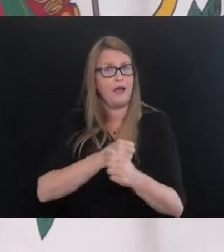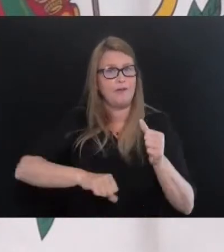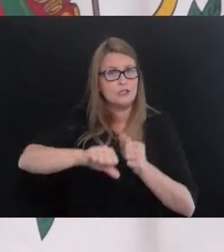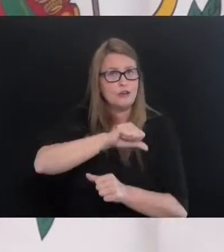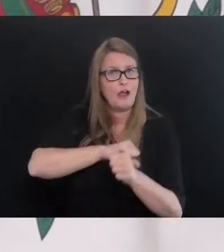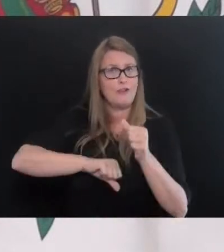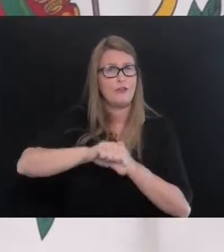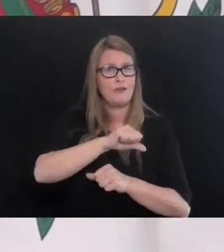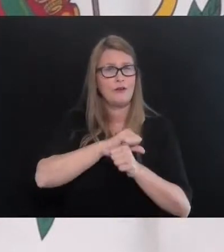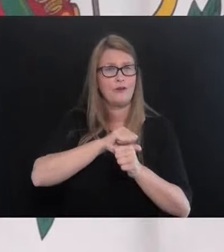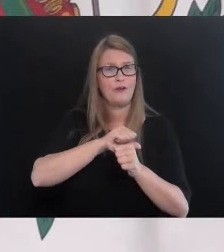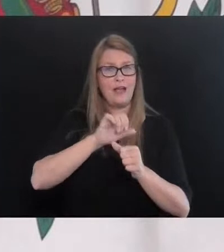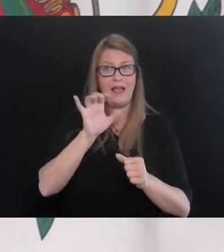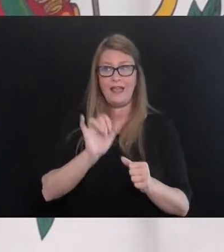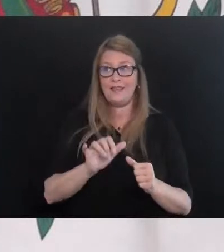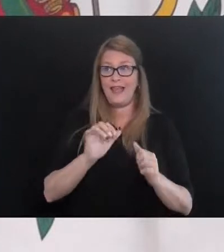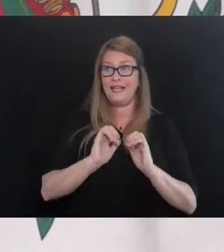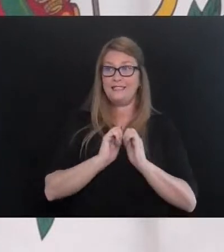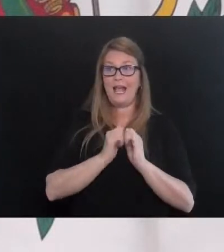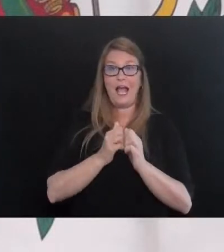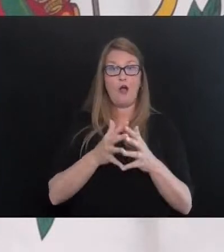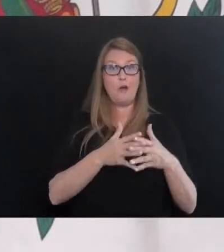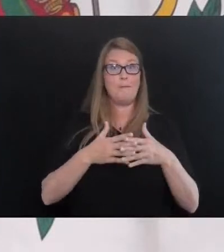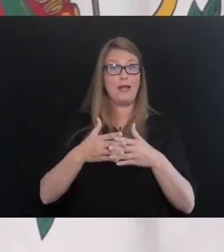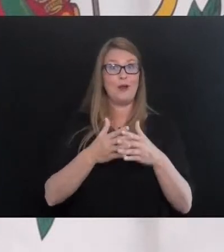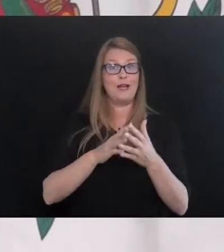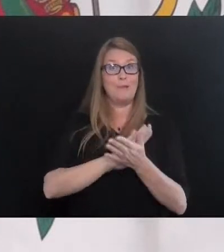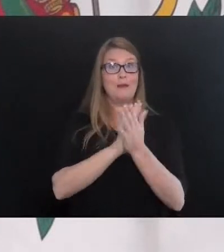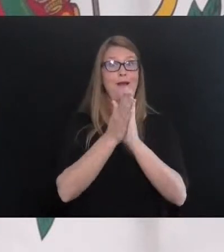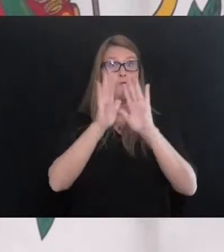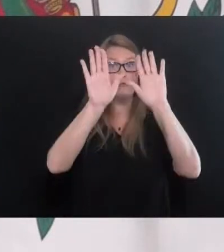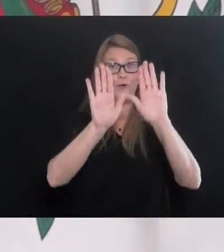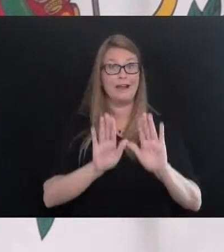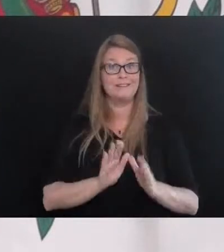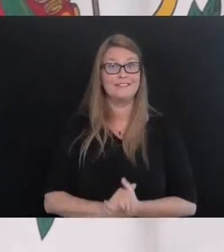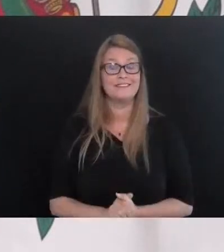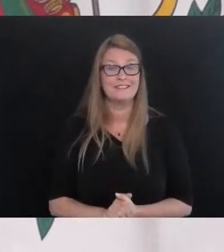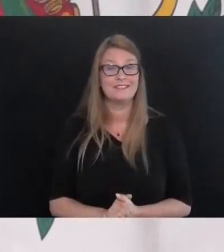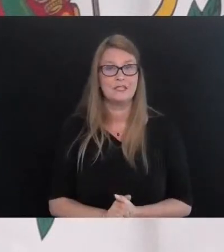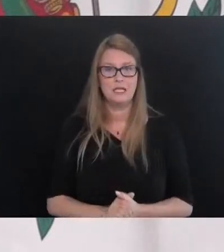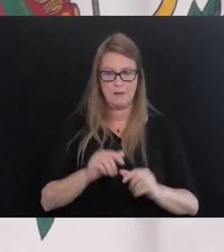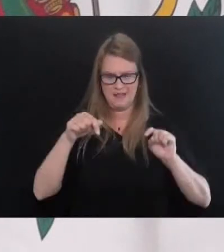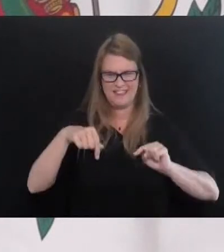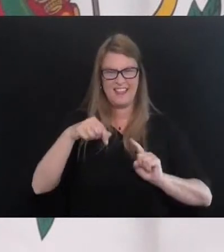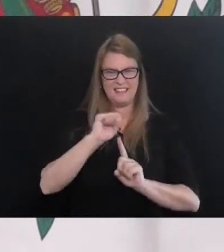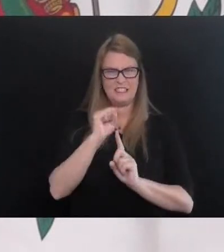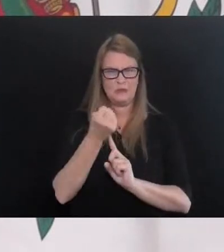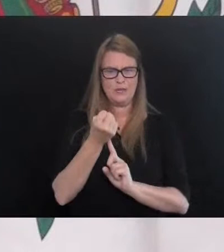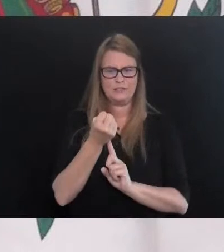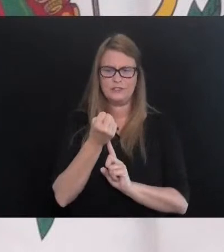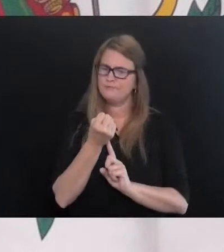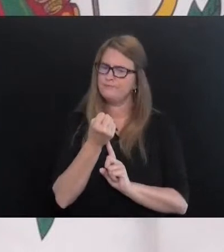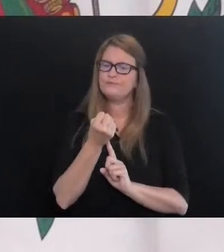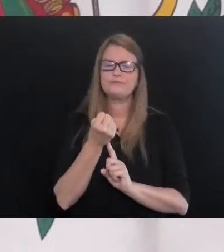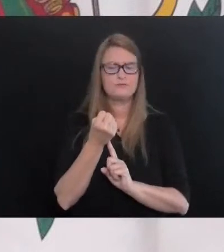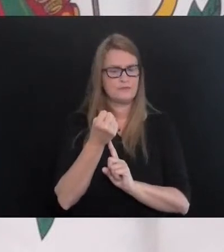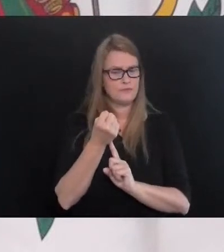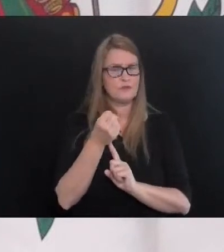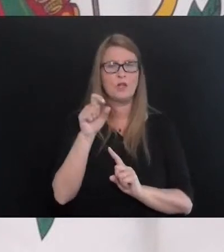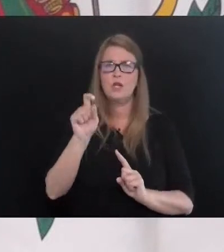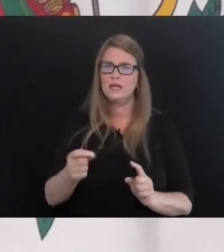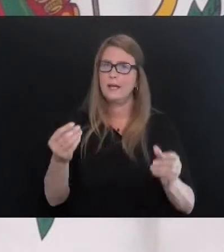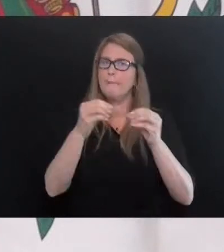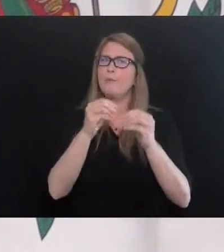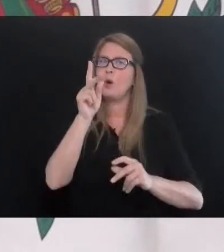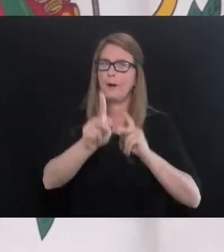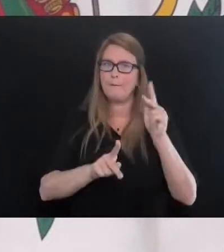That's what has made America as great as we are. But in this situation right here, if we don't get more and more and more